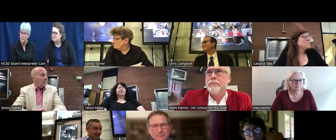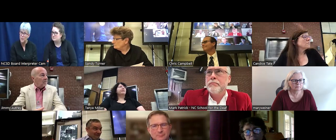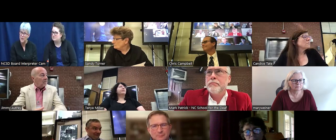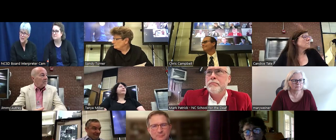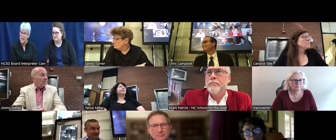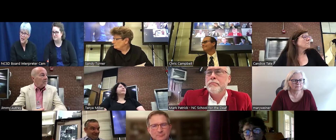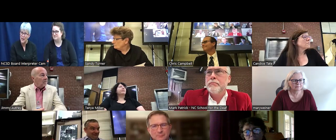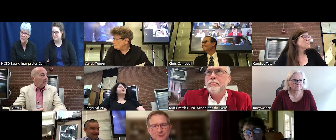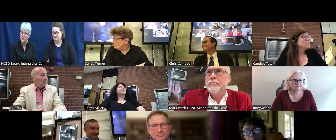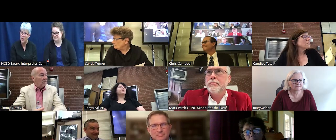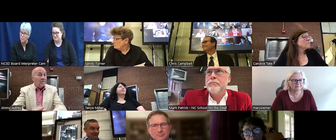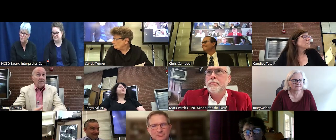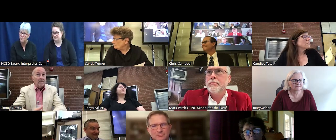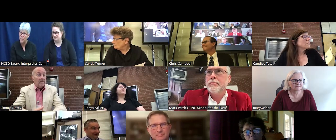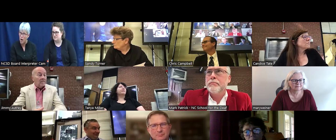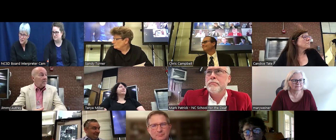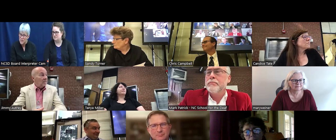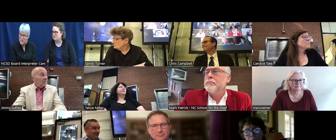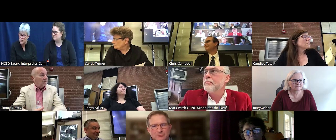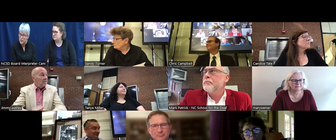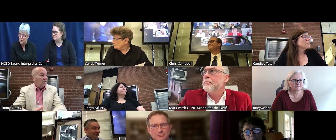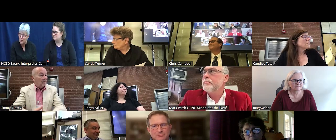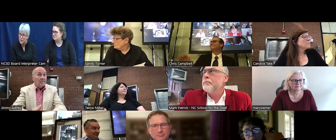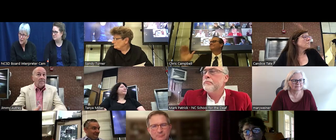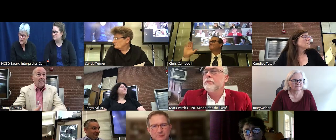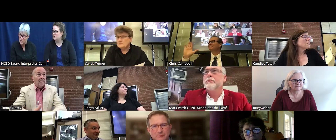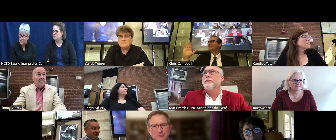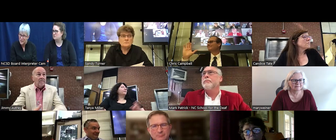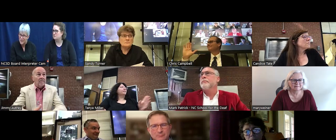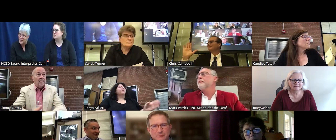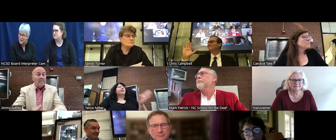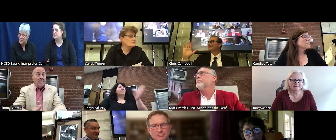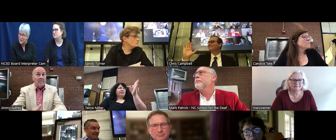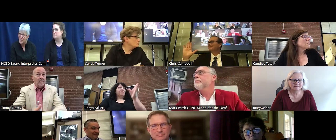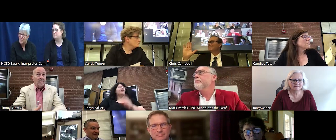develop committees and develop policies. Yes.